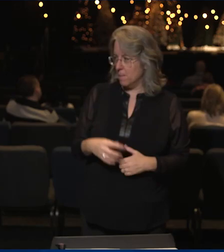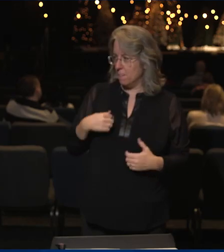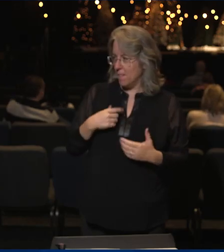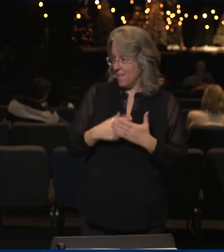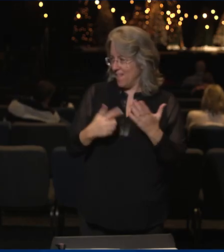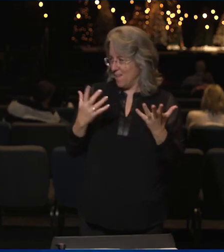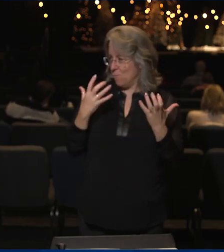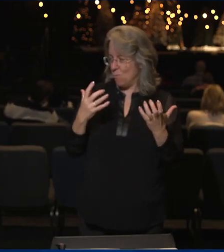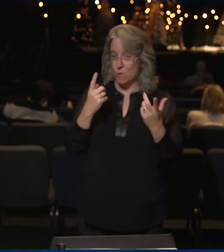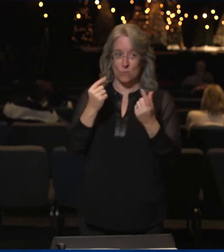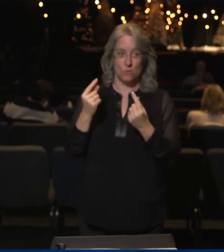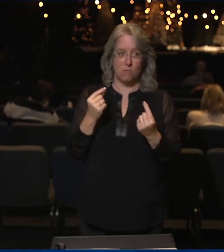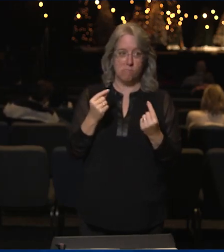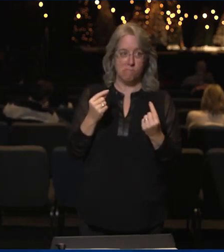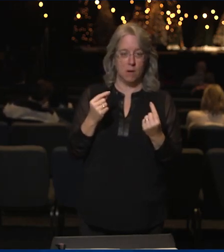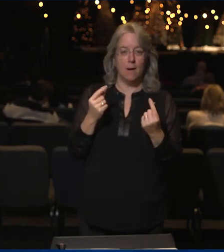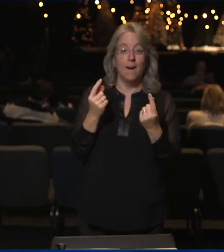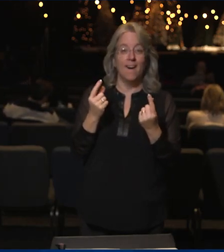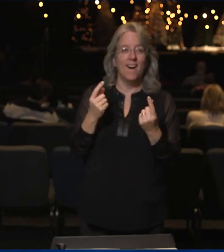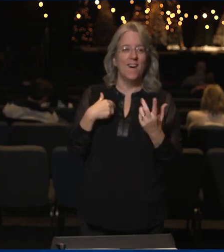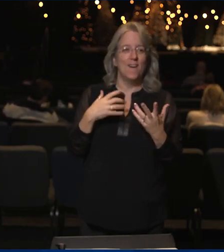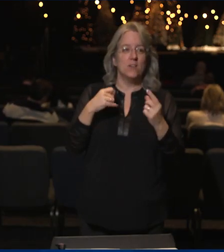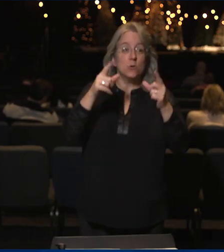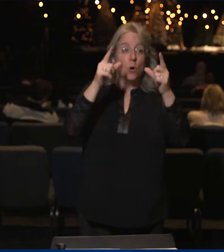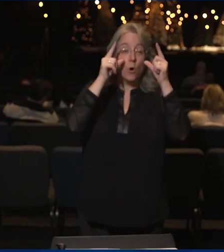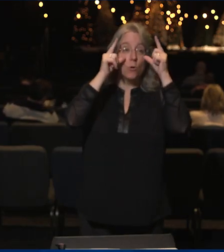your eyes wherever you are.